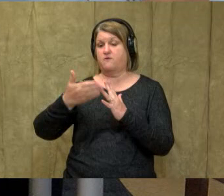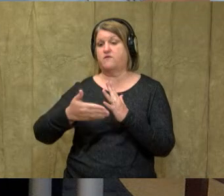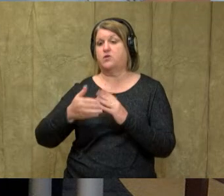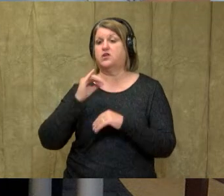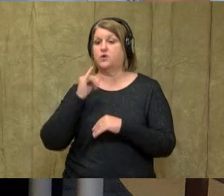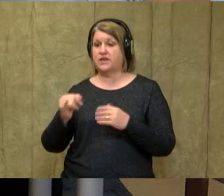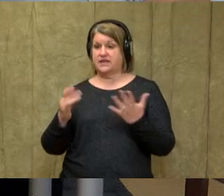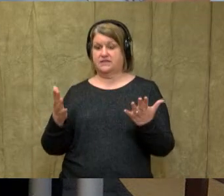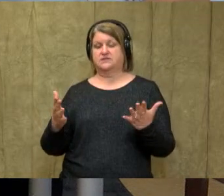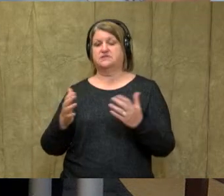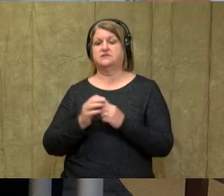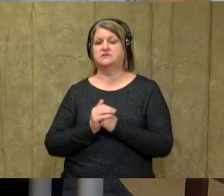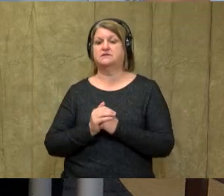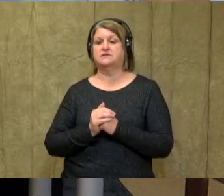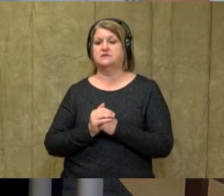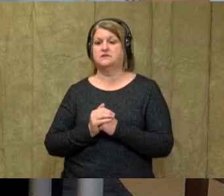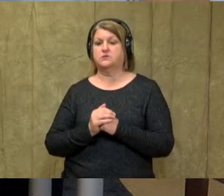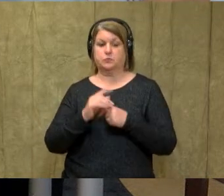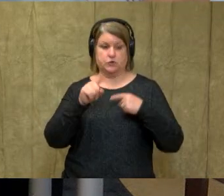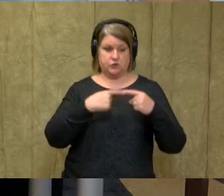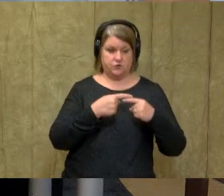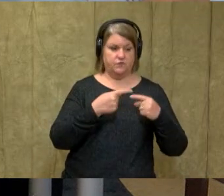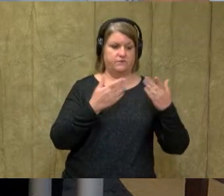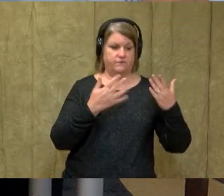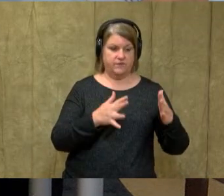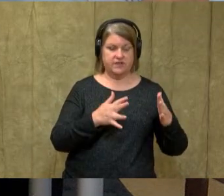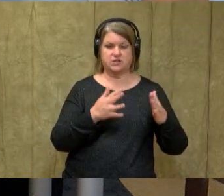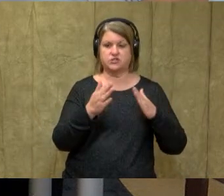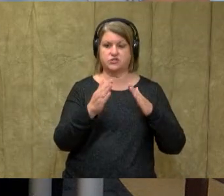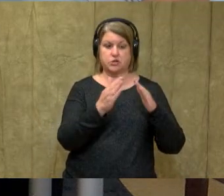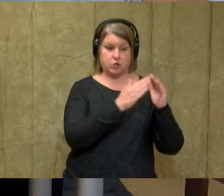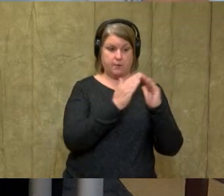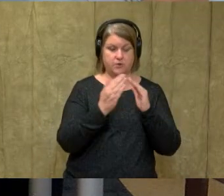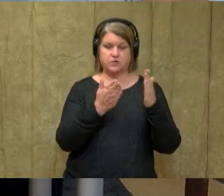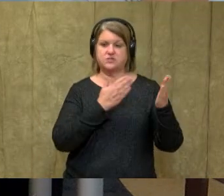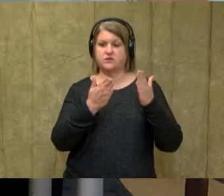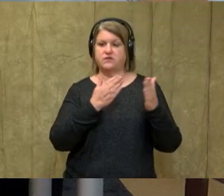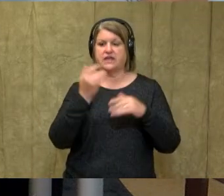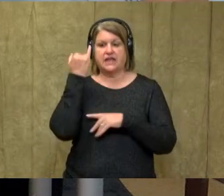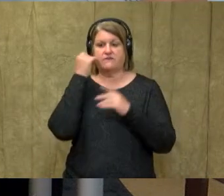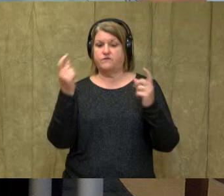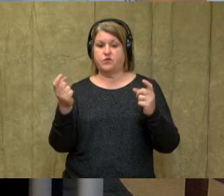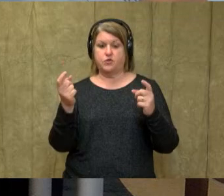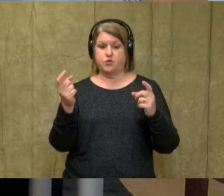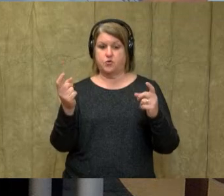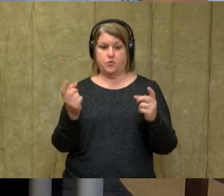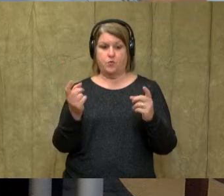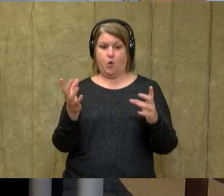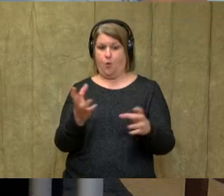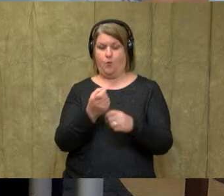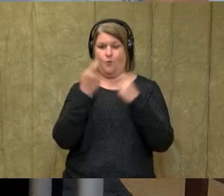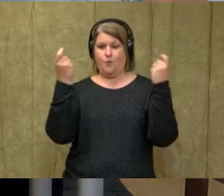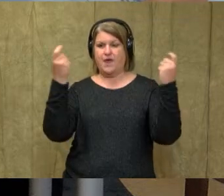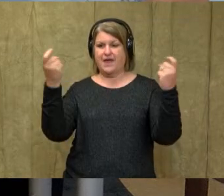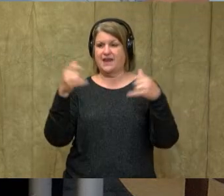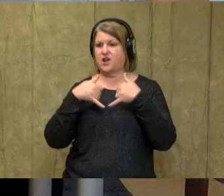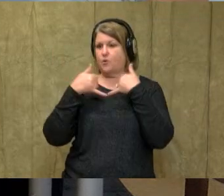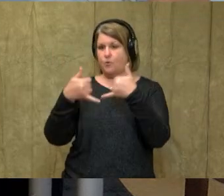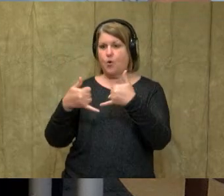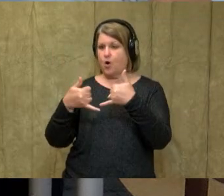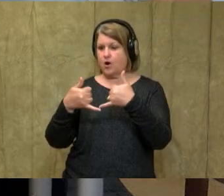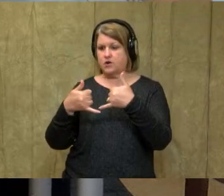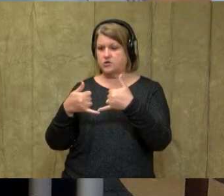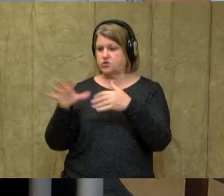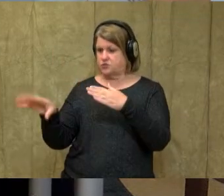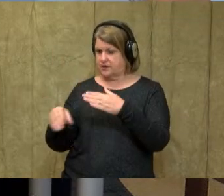as you do the community service or you. That's right. Win an award, you might forget about that. Mm-hmm. So, you can update that at